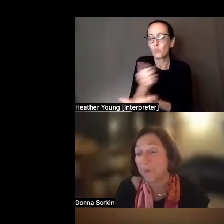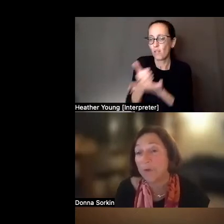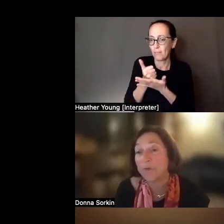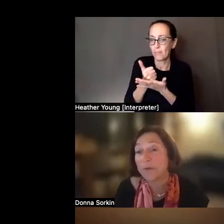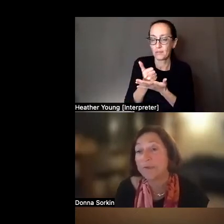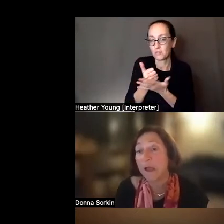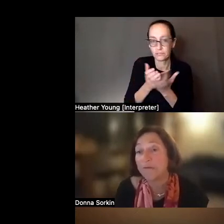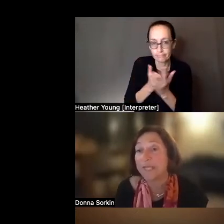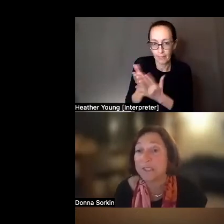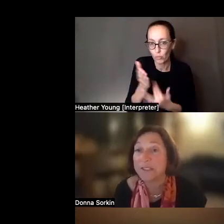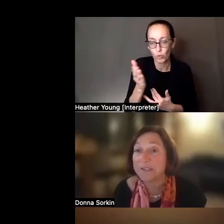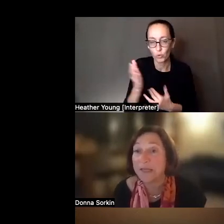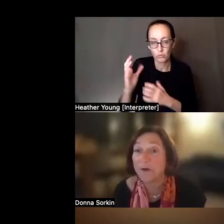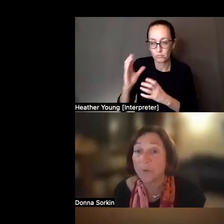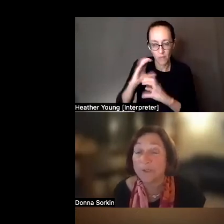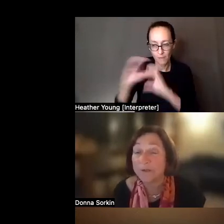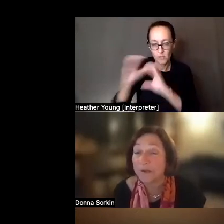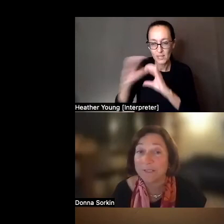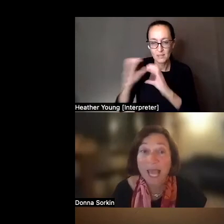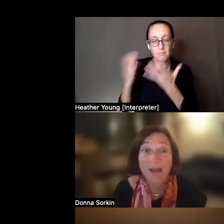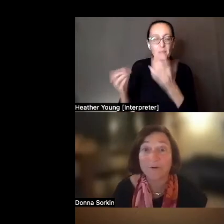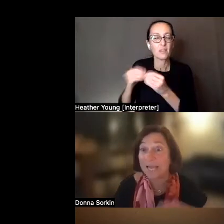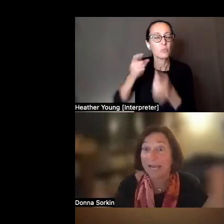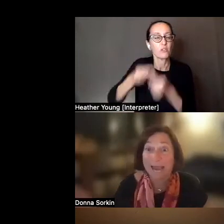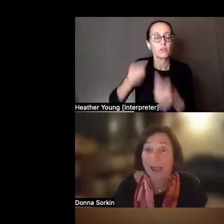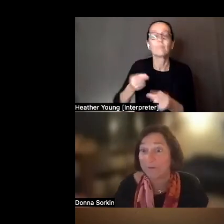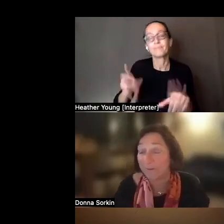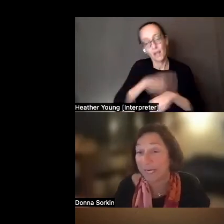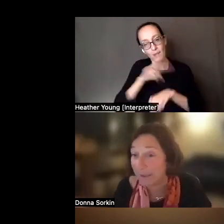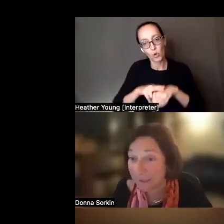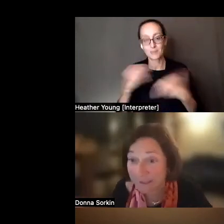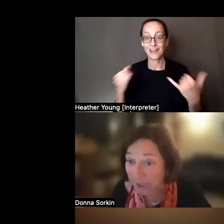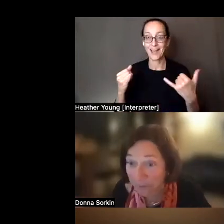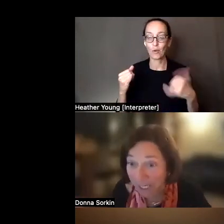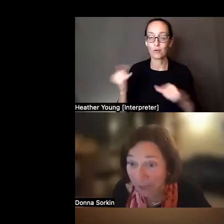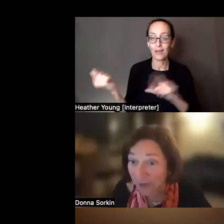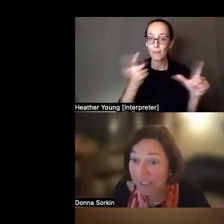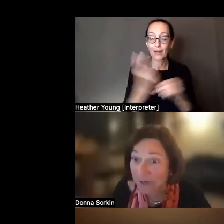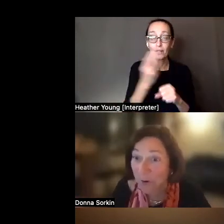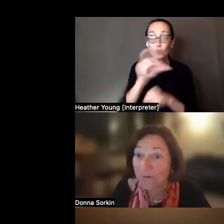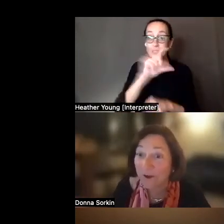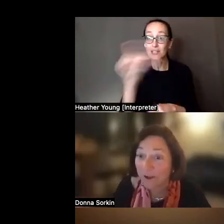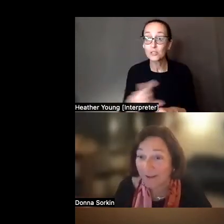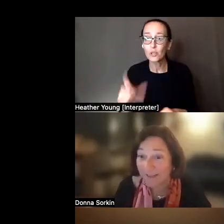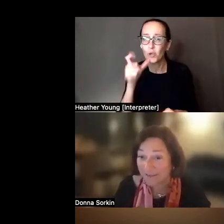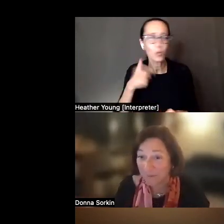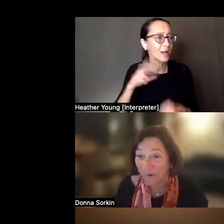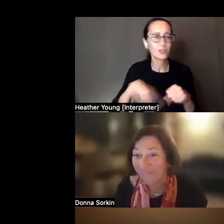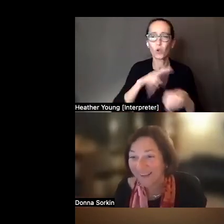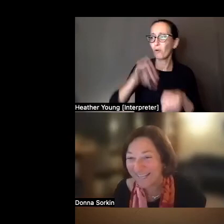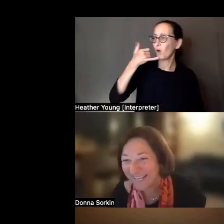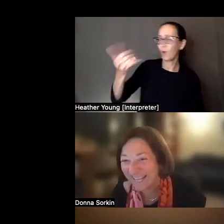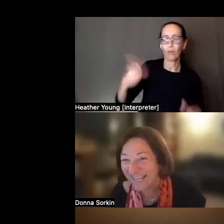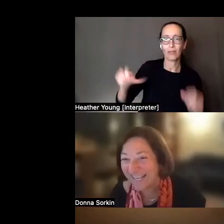get through those conversations that are more difficult. And of course now everybody uses Zoom anyway. Who has a normal phone call anymore?